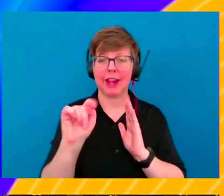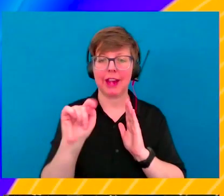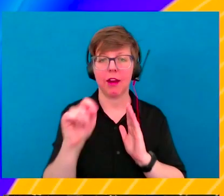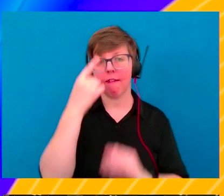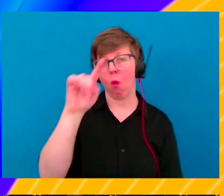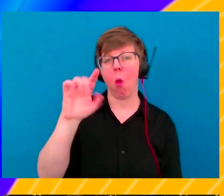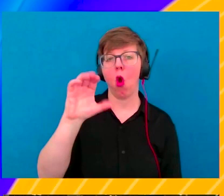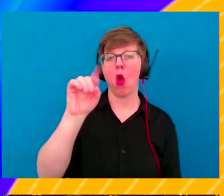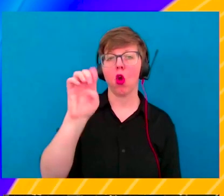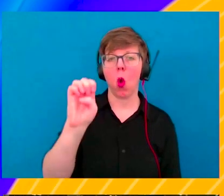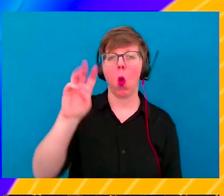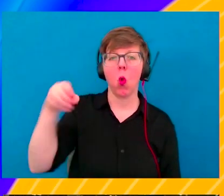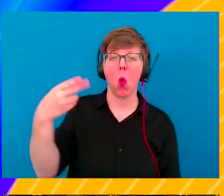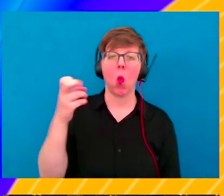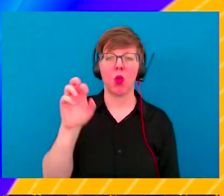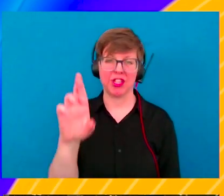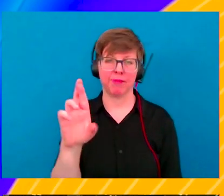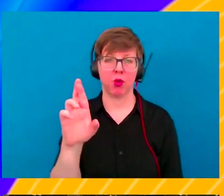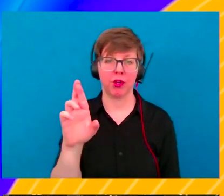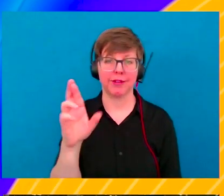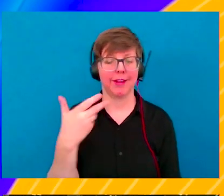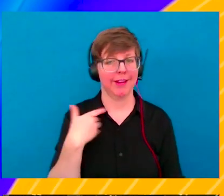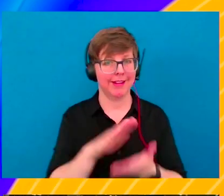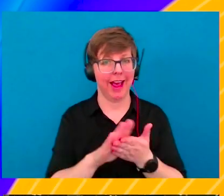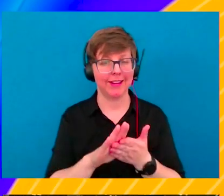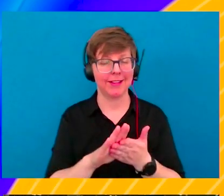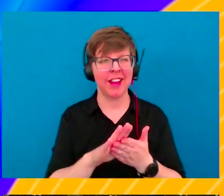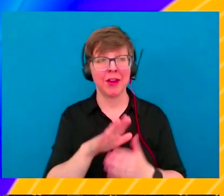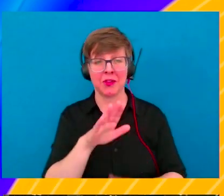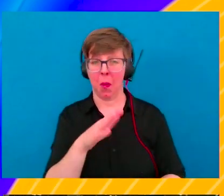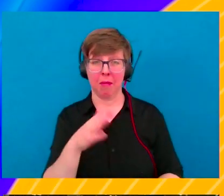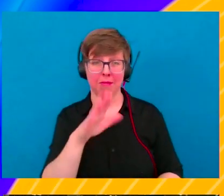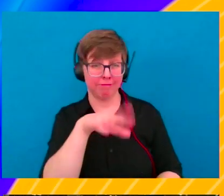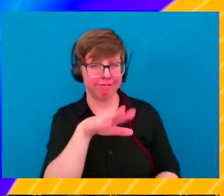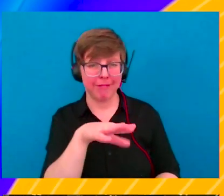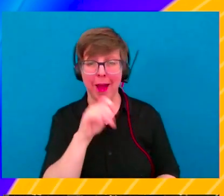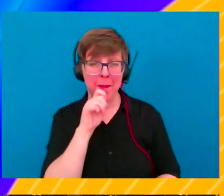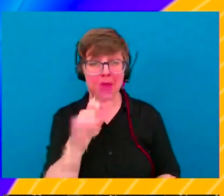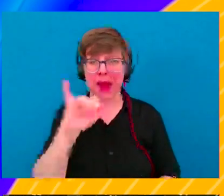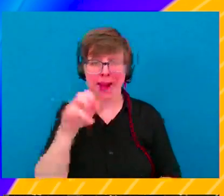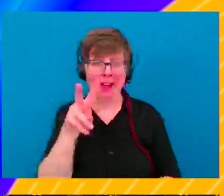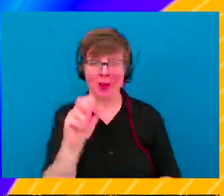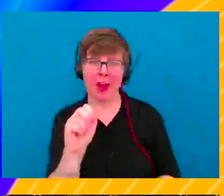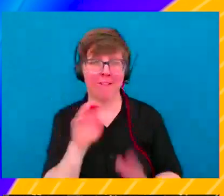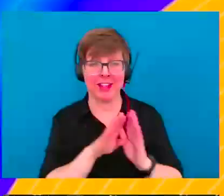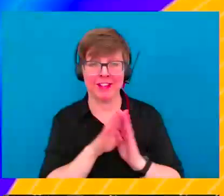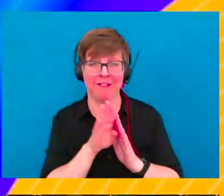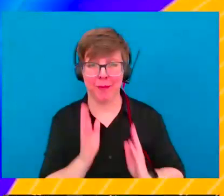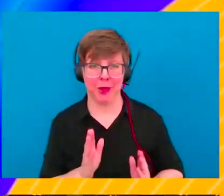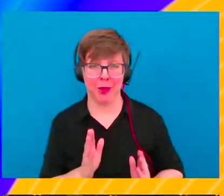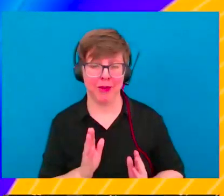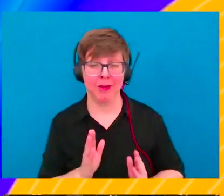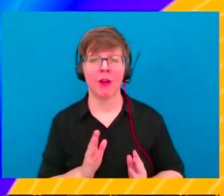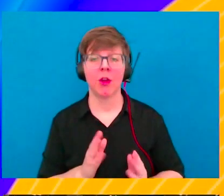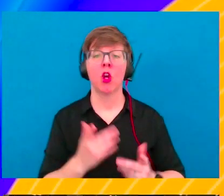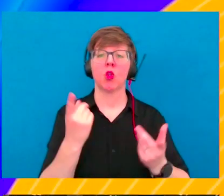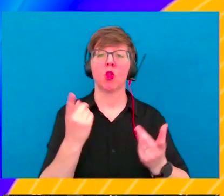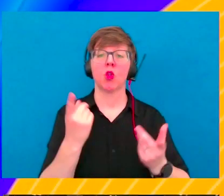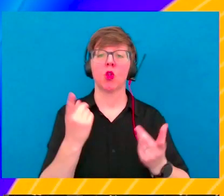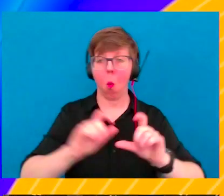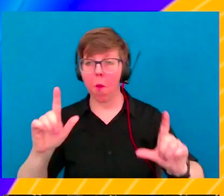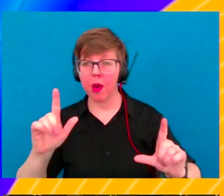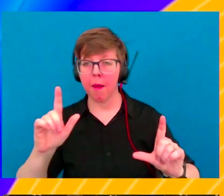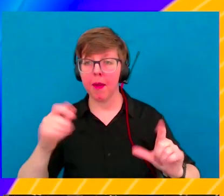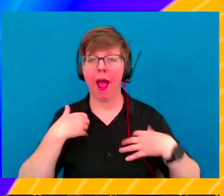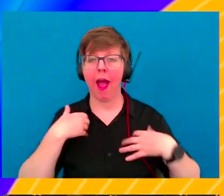really nice. Mind you, I'm not a Java developer. So you come into here and you basically take a description, right? And what